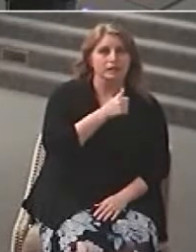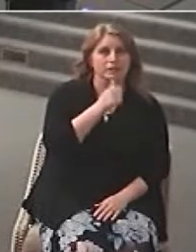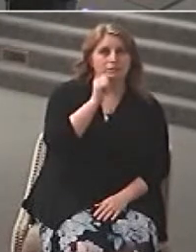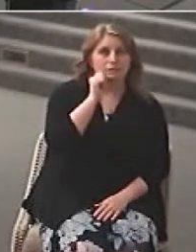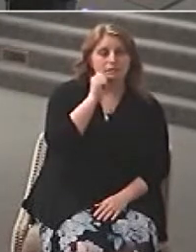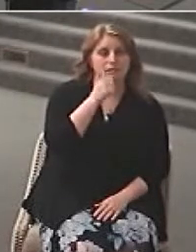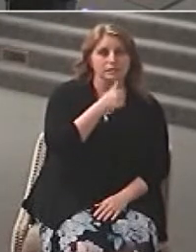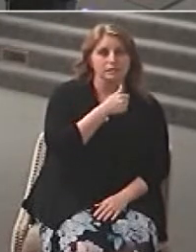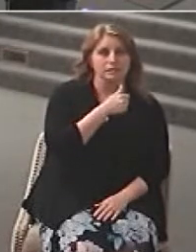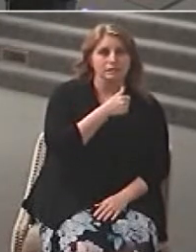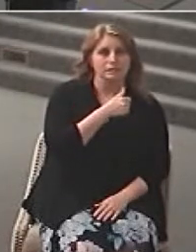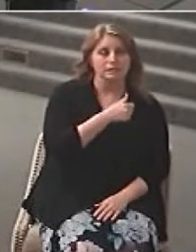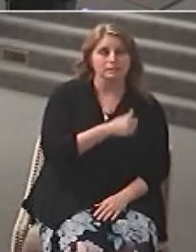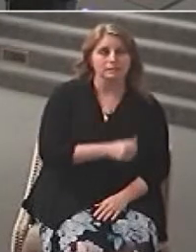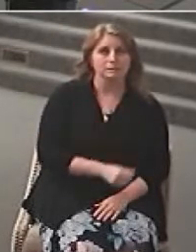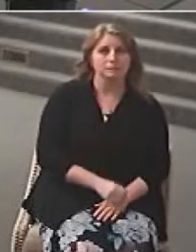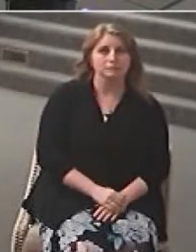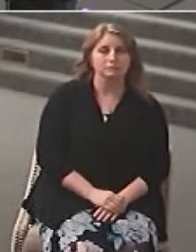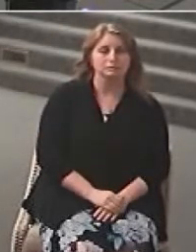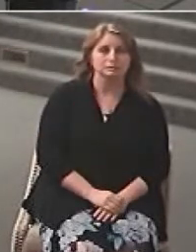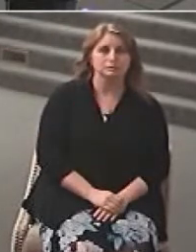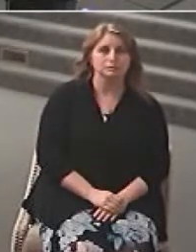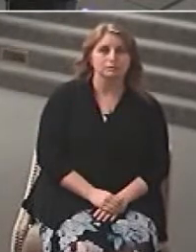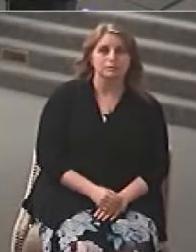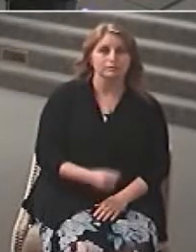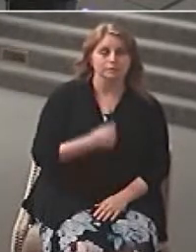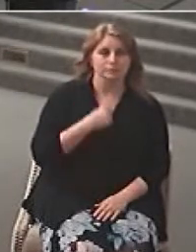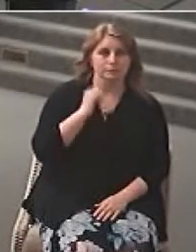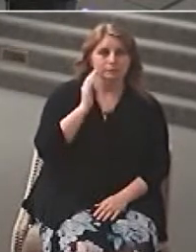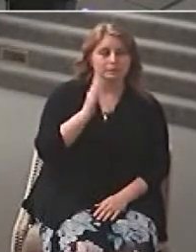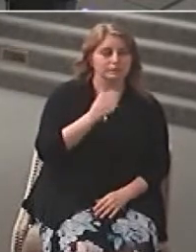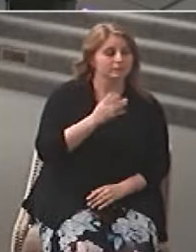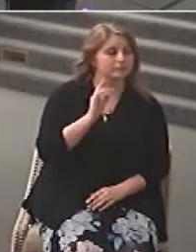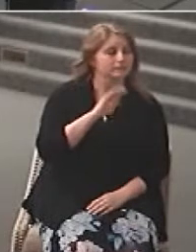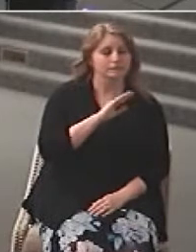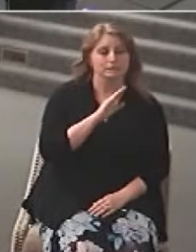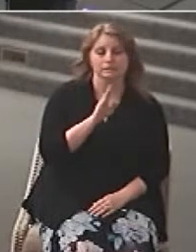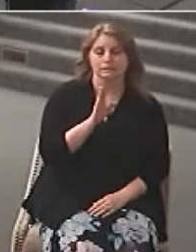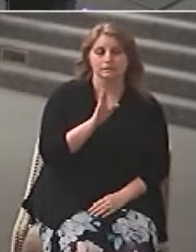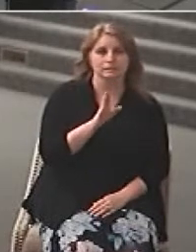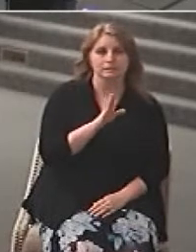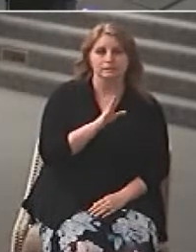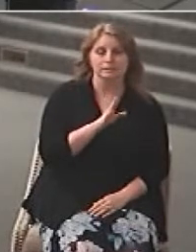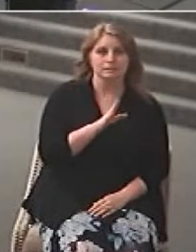light every day. No, I'll